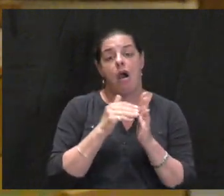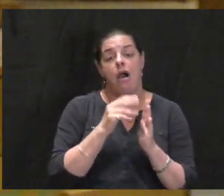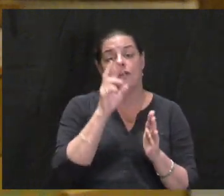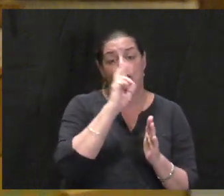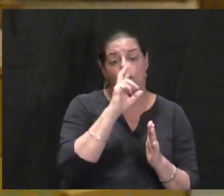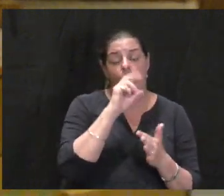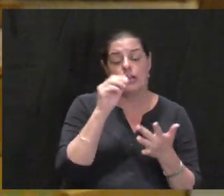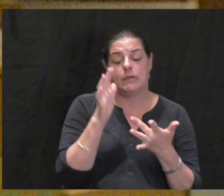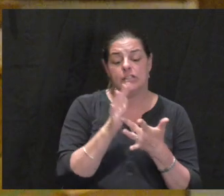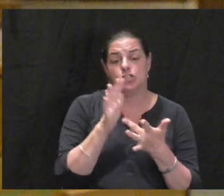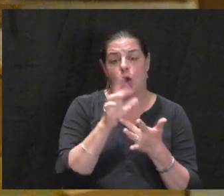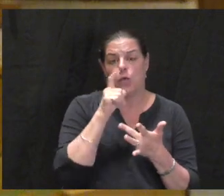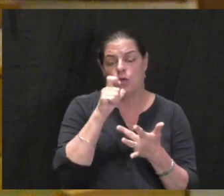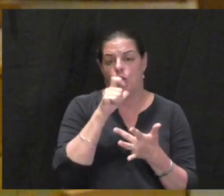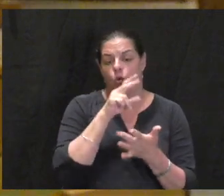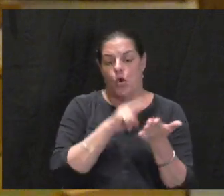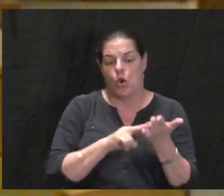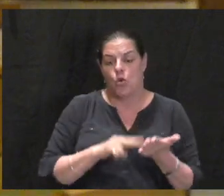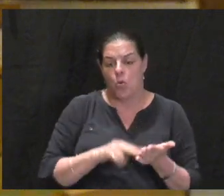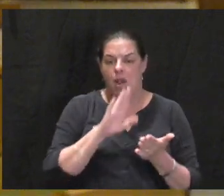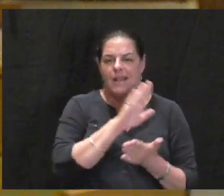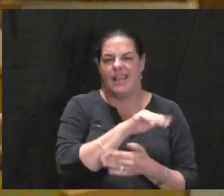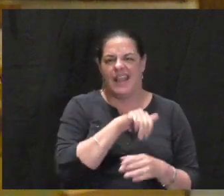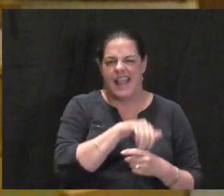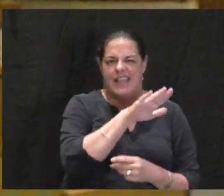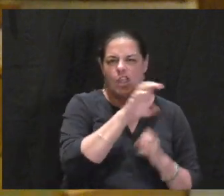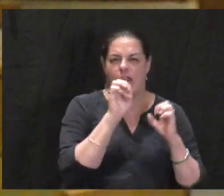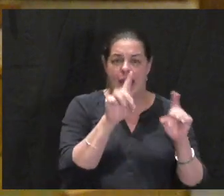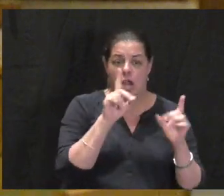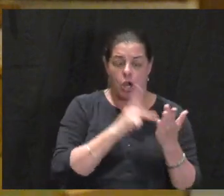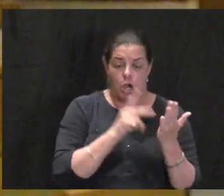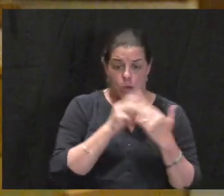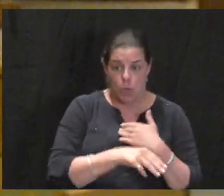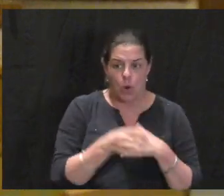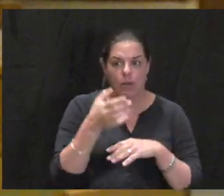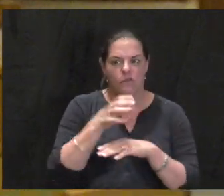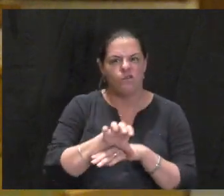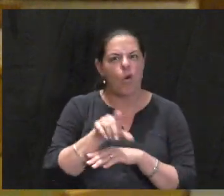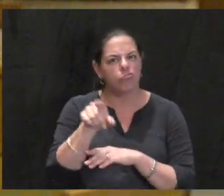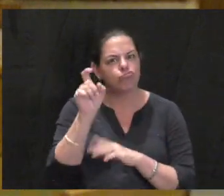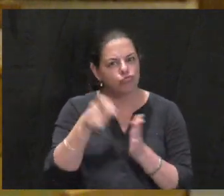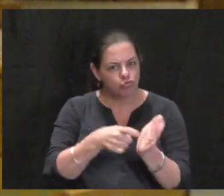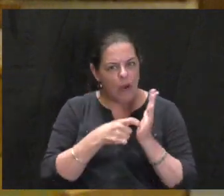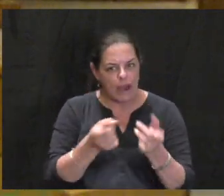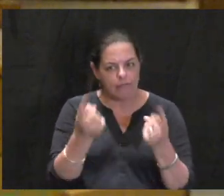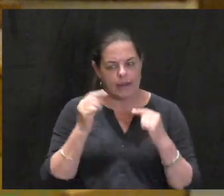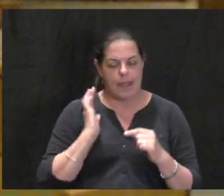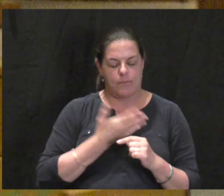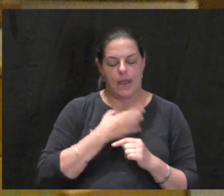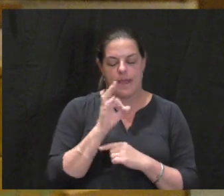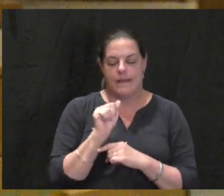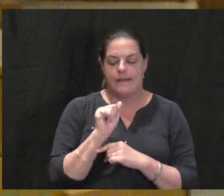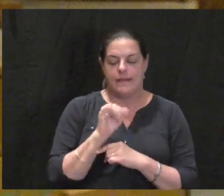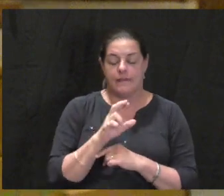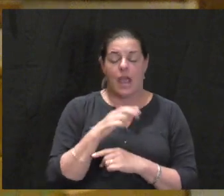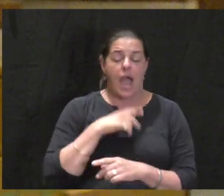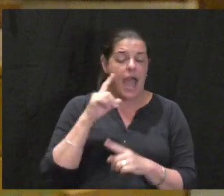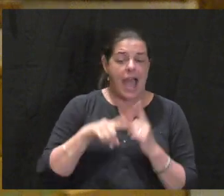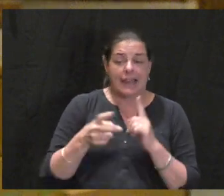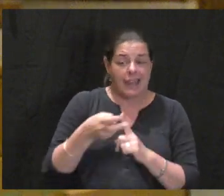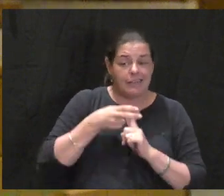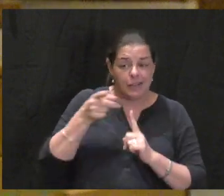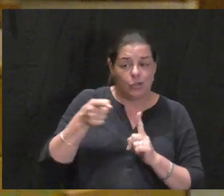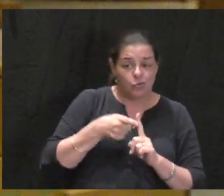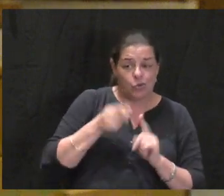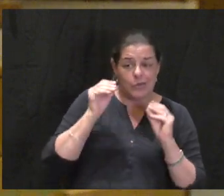next year, when I come back to this fair next year, you're gonna remember me, I'm gonna remember you. You will have followed us on Twitter or Instagram for a year. We've stayed in touch,